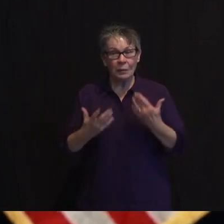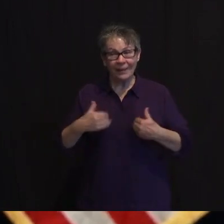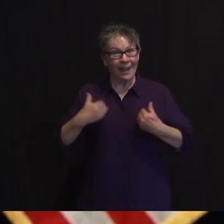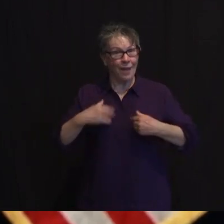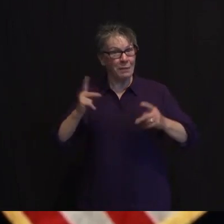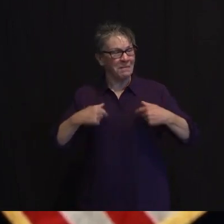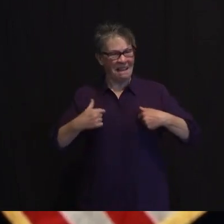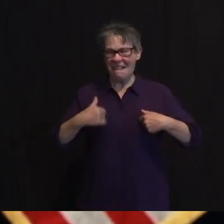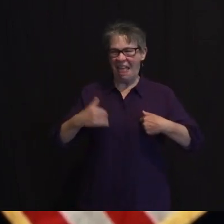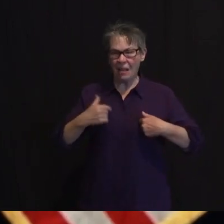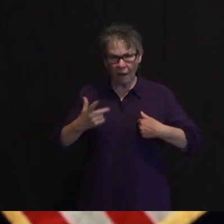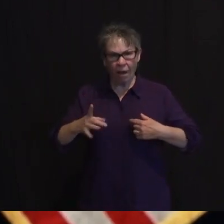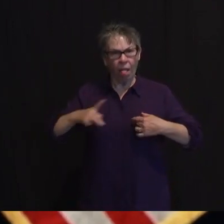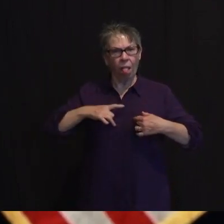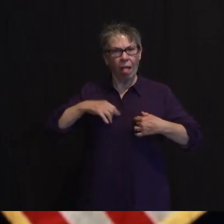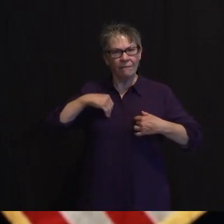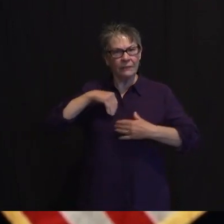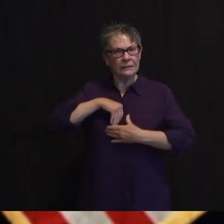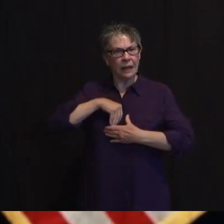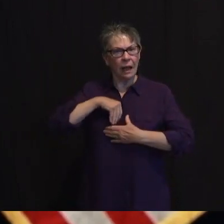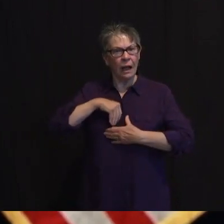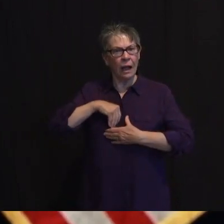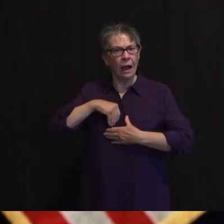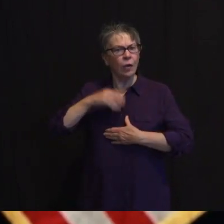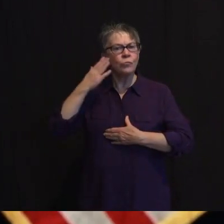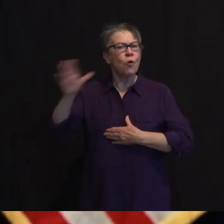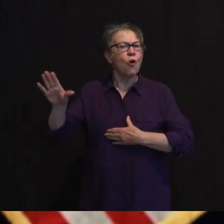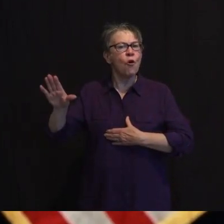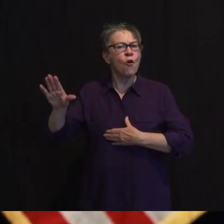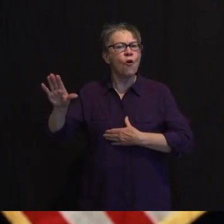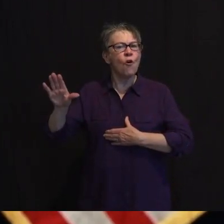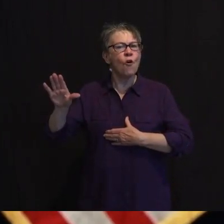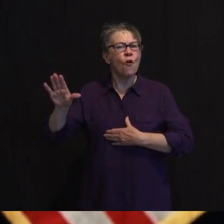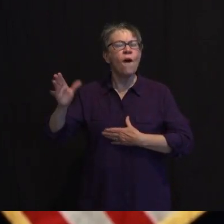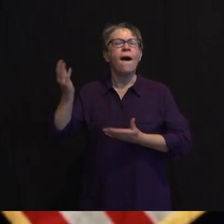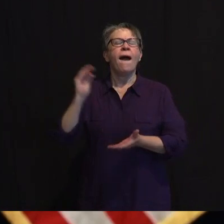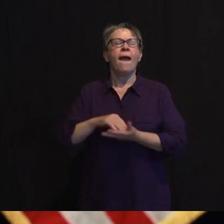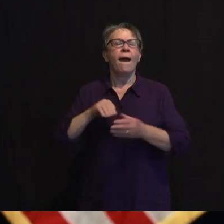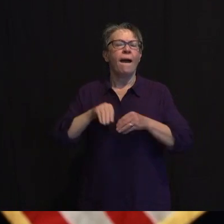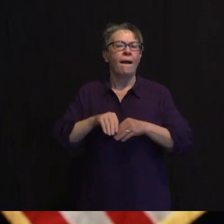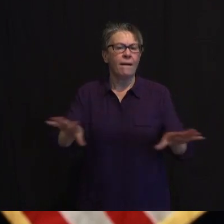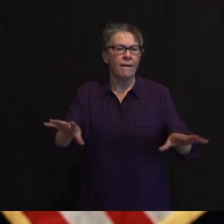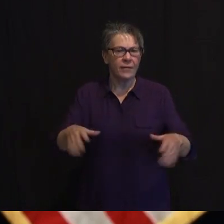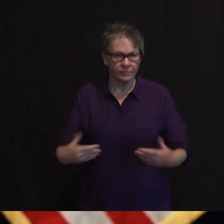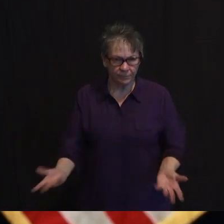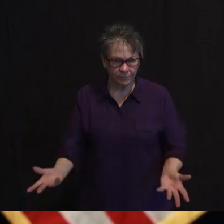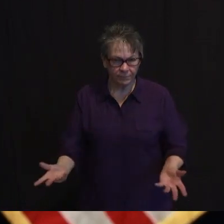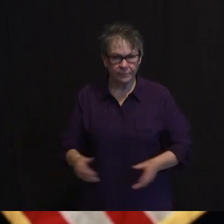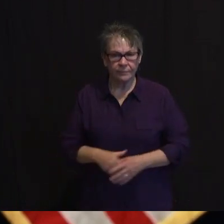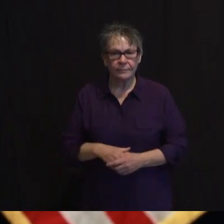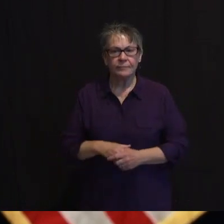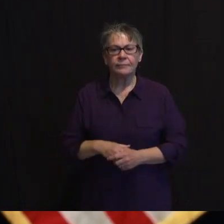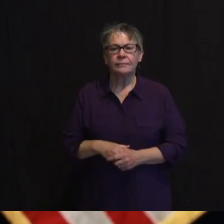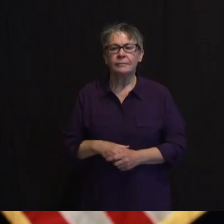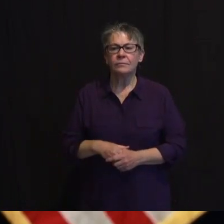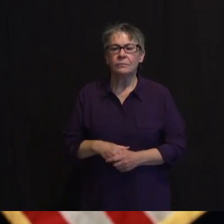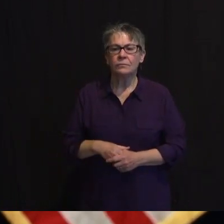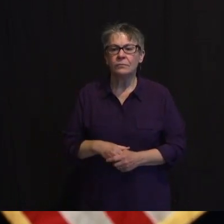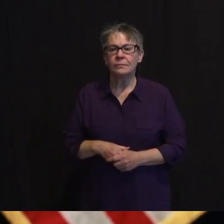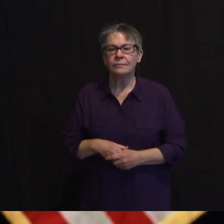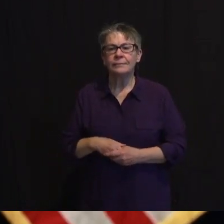something like the following? A bar or a restaurant, someone's maybe taking your temperature or doing something on the outside. Inside you've